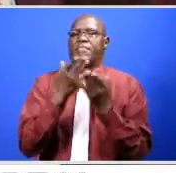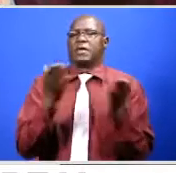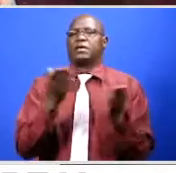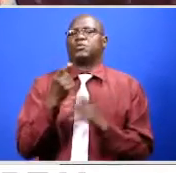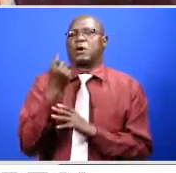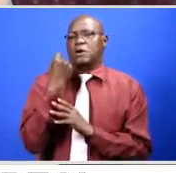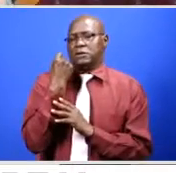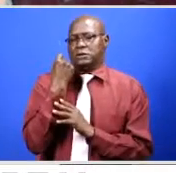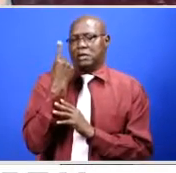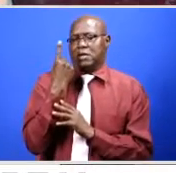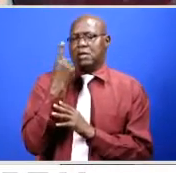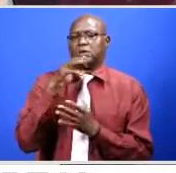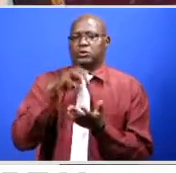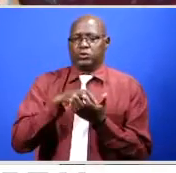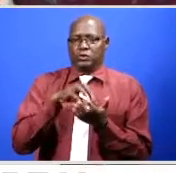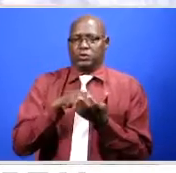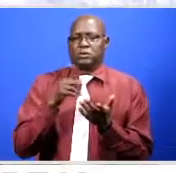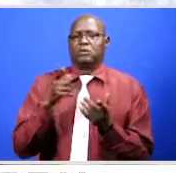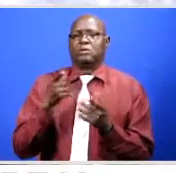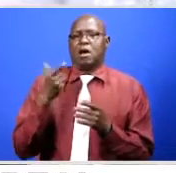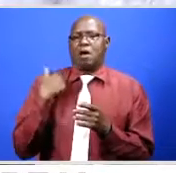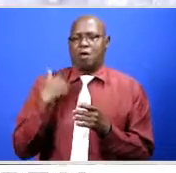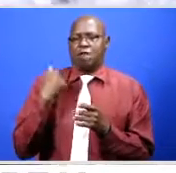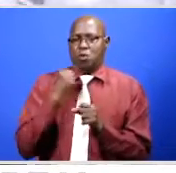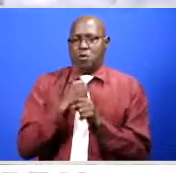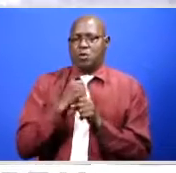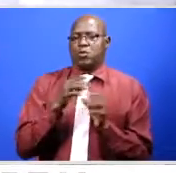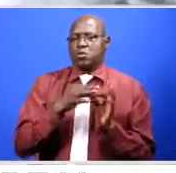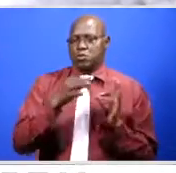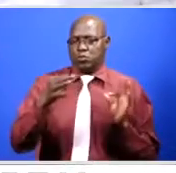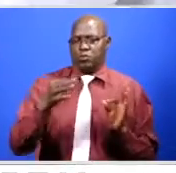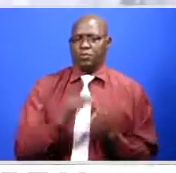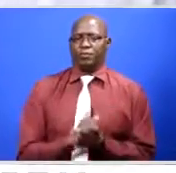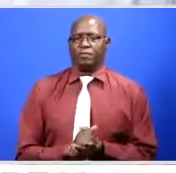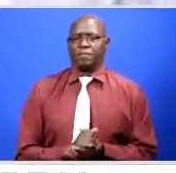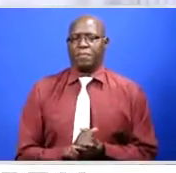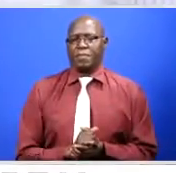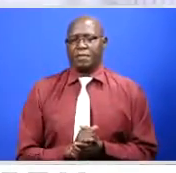hii hali itaendelea kwa miaka mingi. Grace Ongoi, Fop TV News Watch.